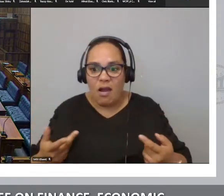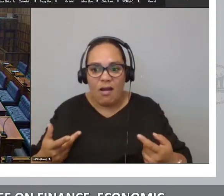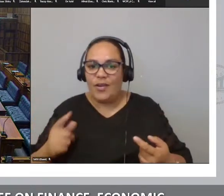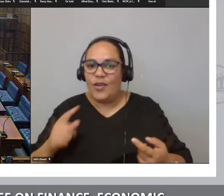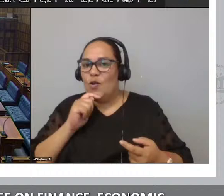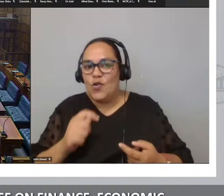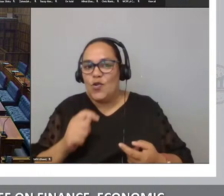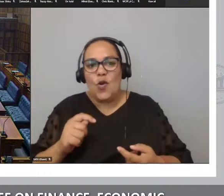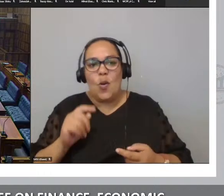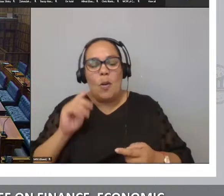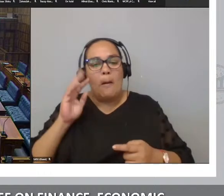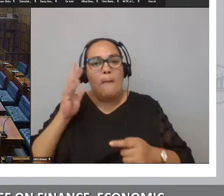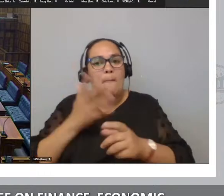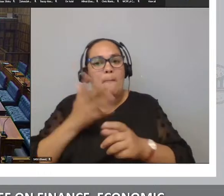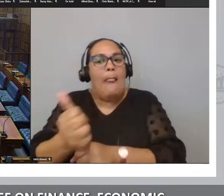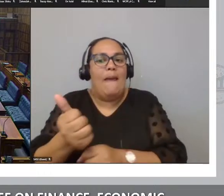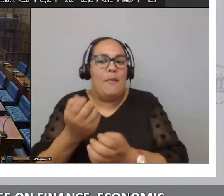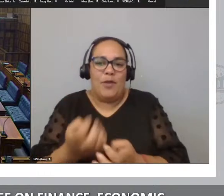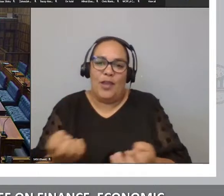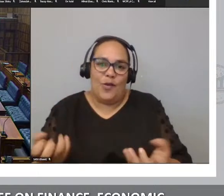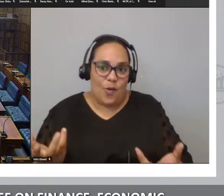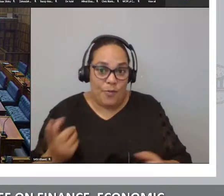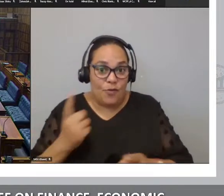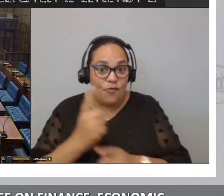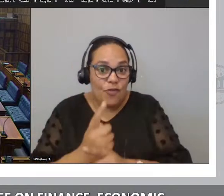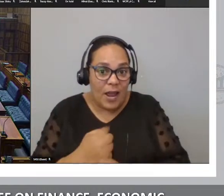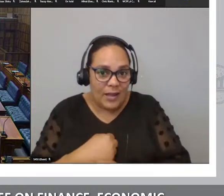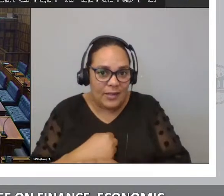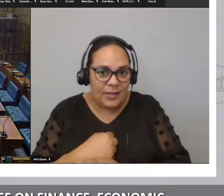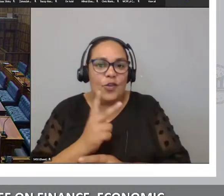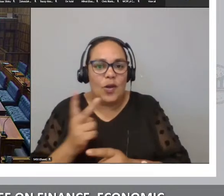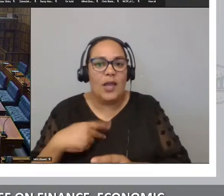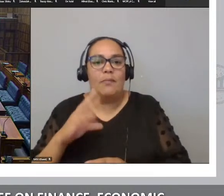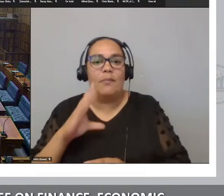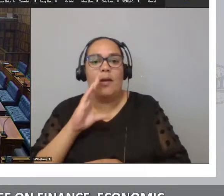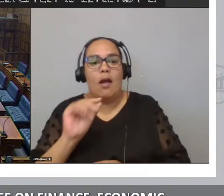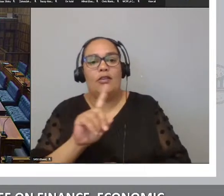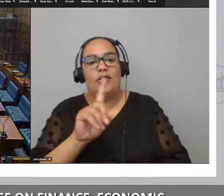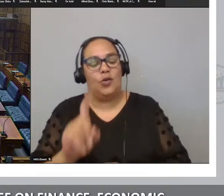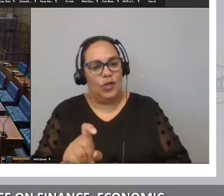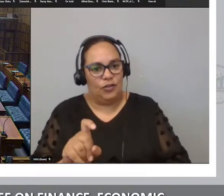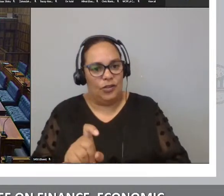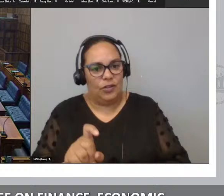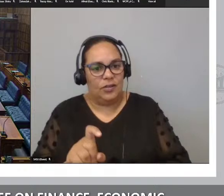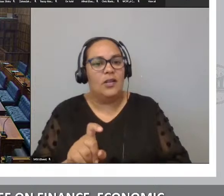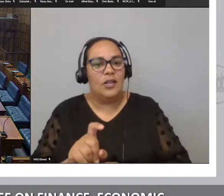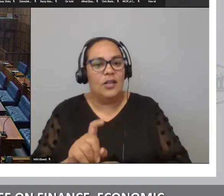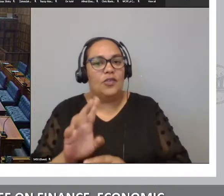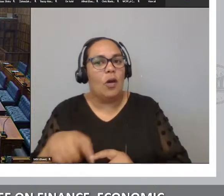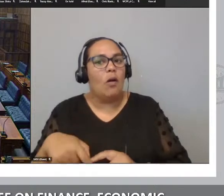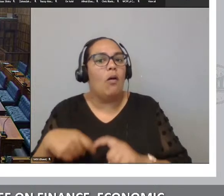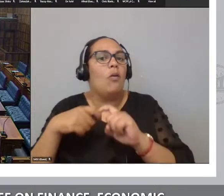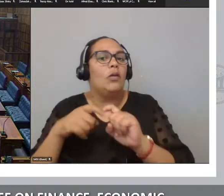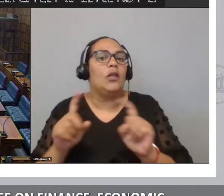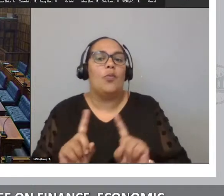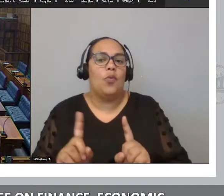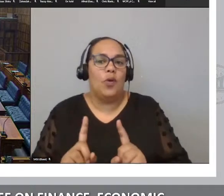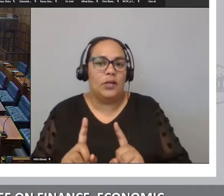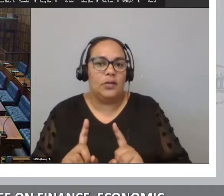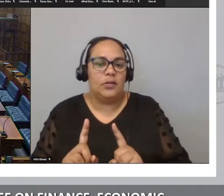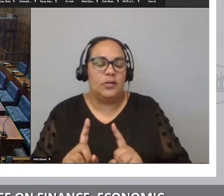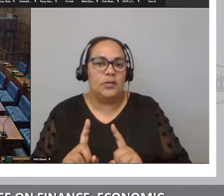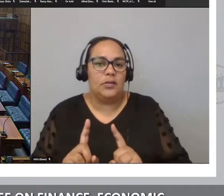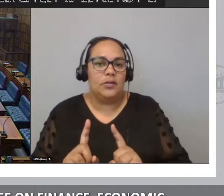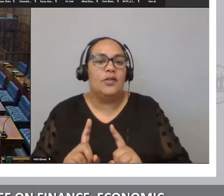really blame the equipment right so again I'm asking the question what is the hold up all